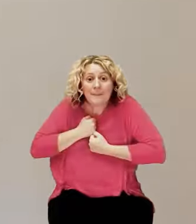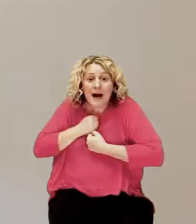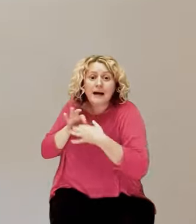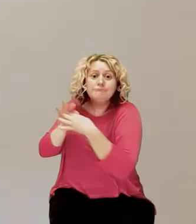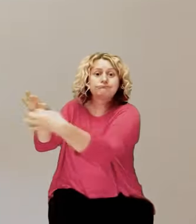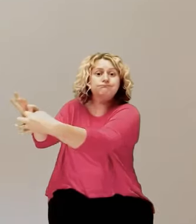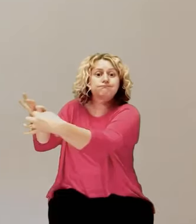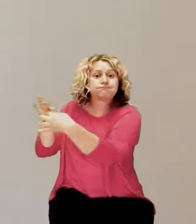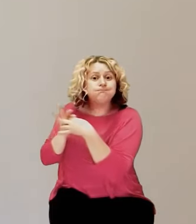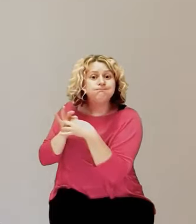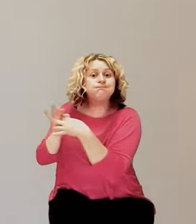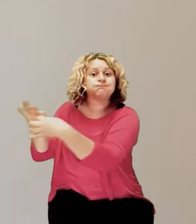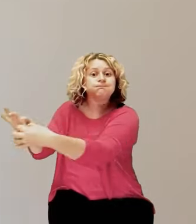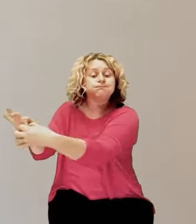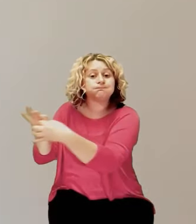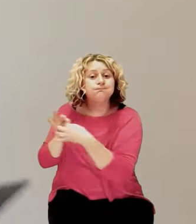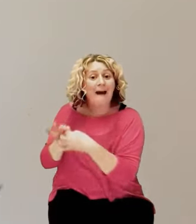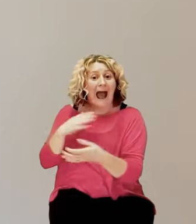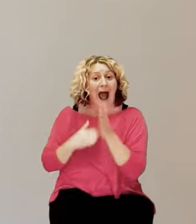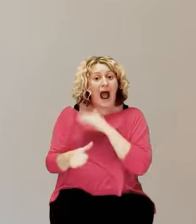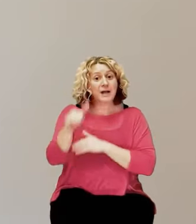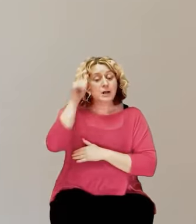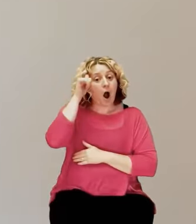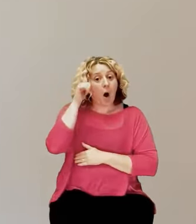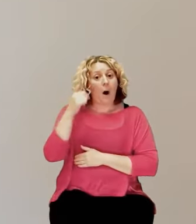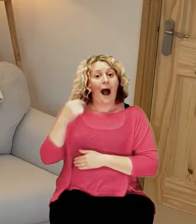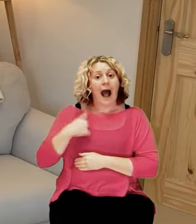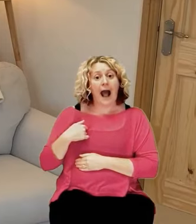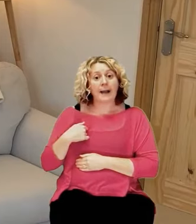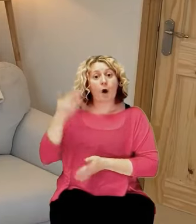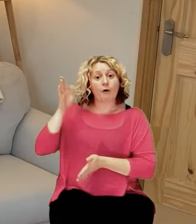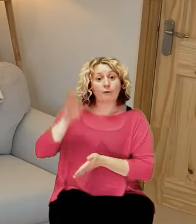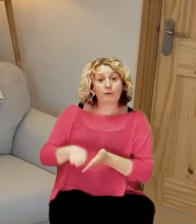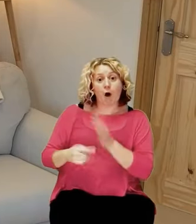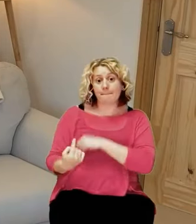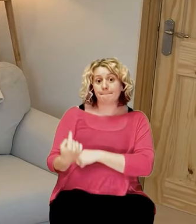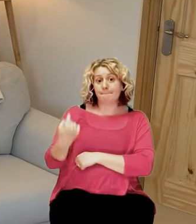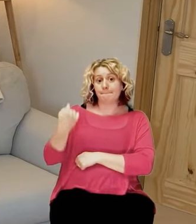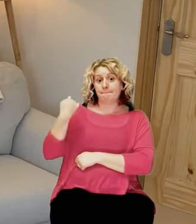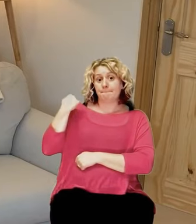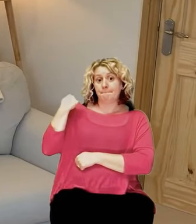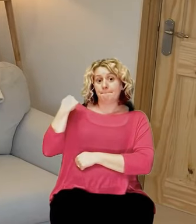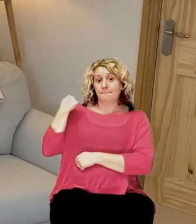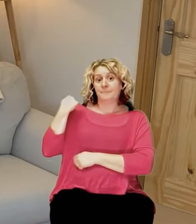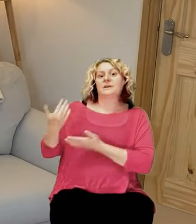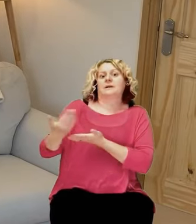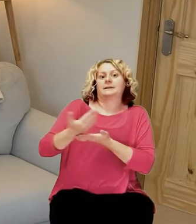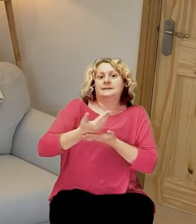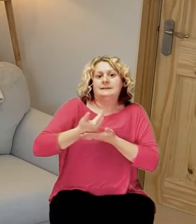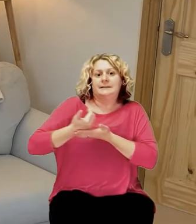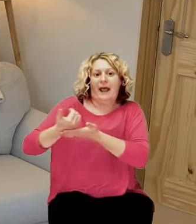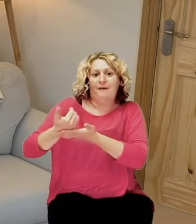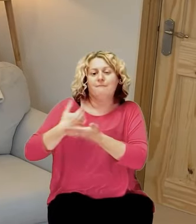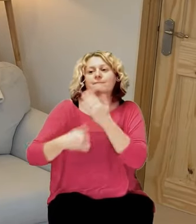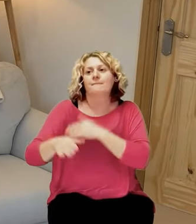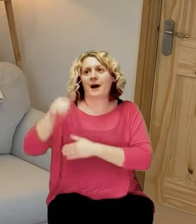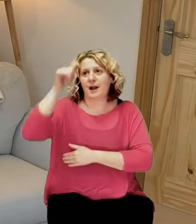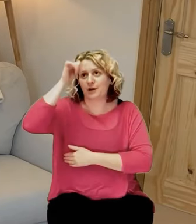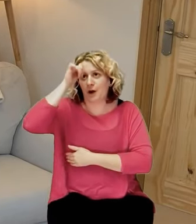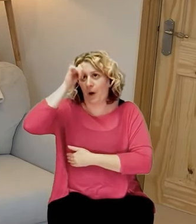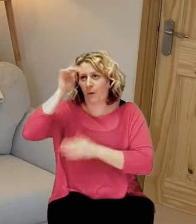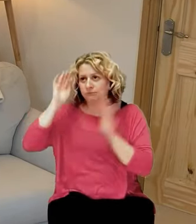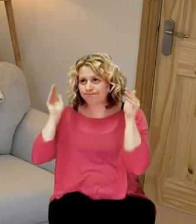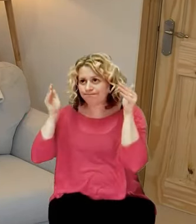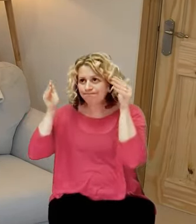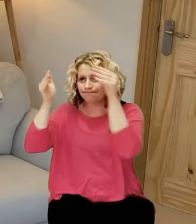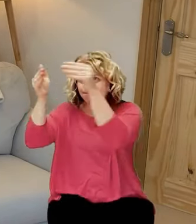are you? I come from there. I'm going there. He lives in me now. That's who I am. And the last clause says he wants people who are purified